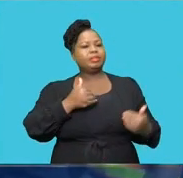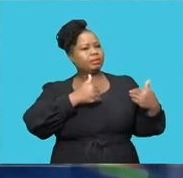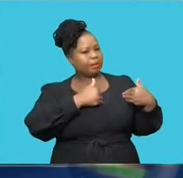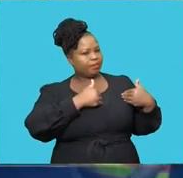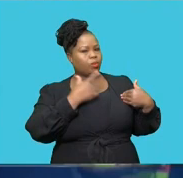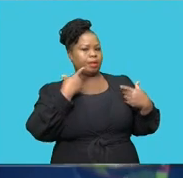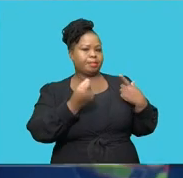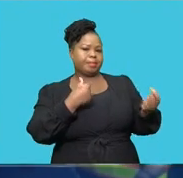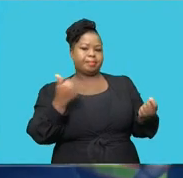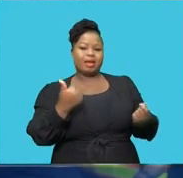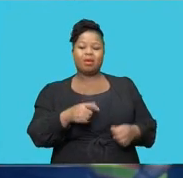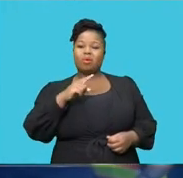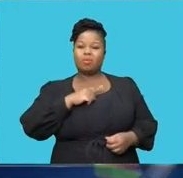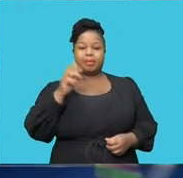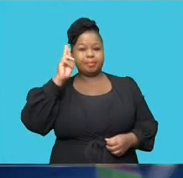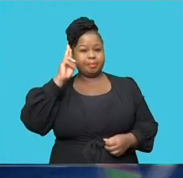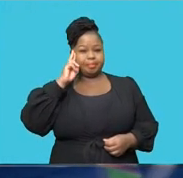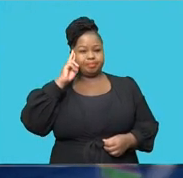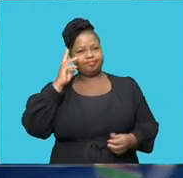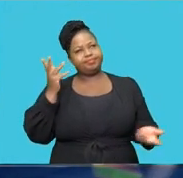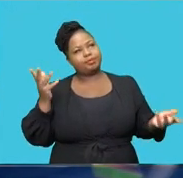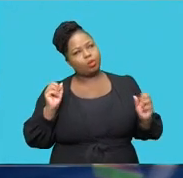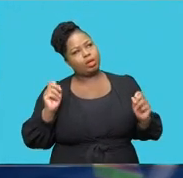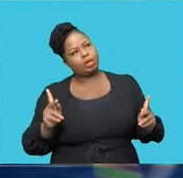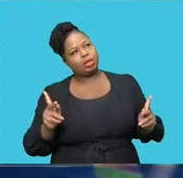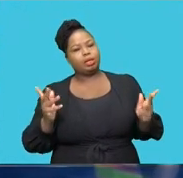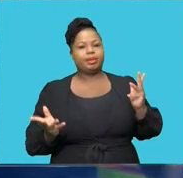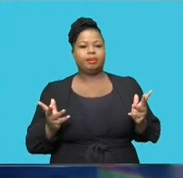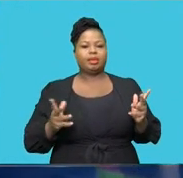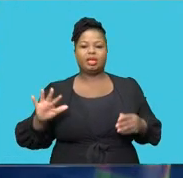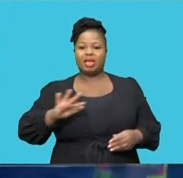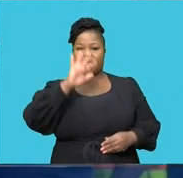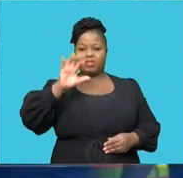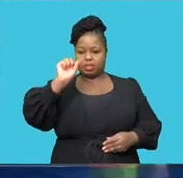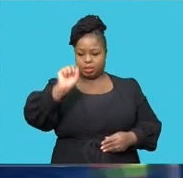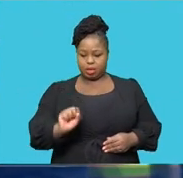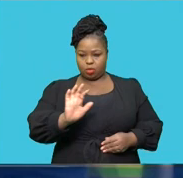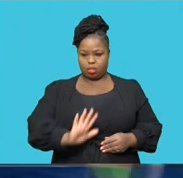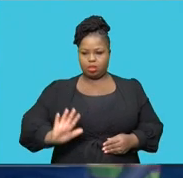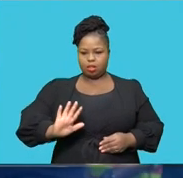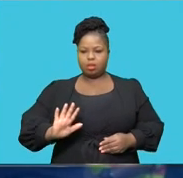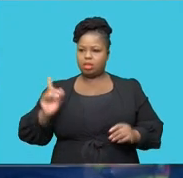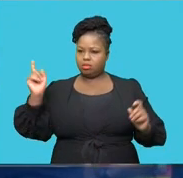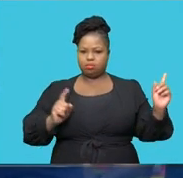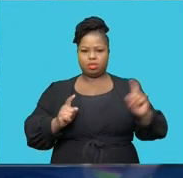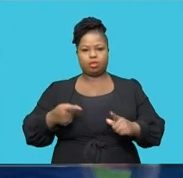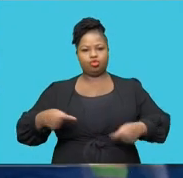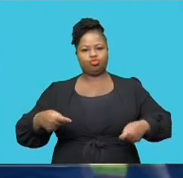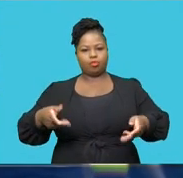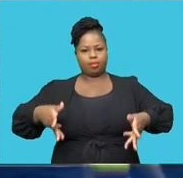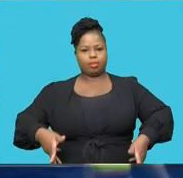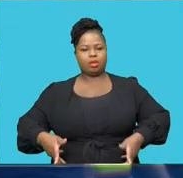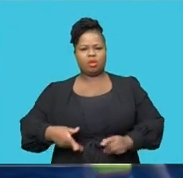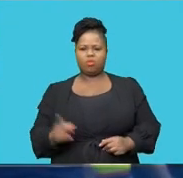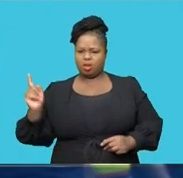they go back, remember the whole, okay, maybe, let's say the SADC region, they come and shop here. For me, I want them, when they come here,